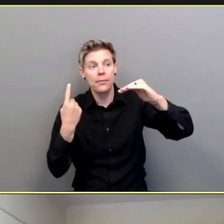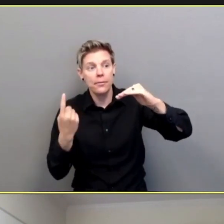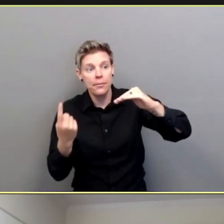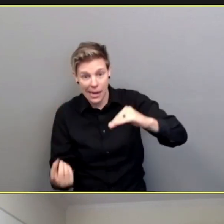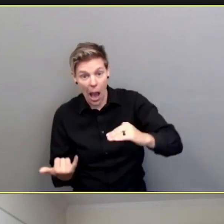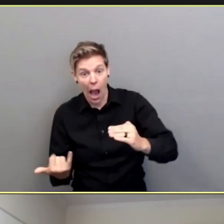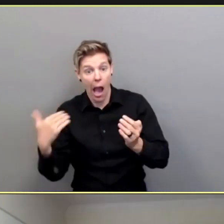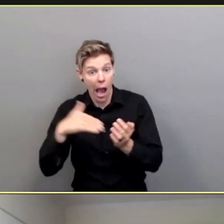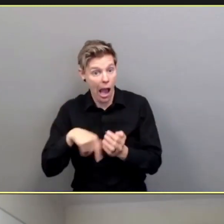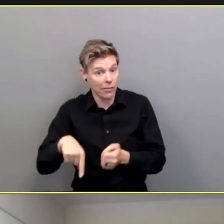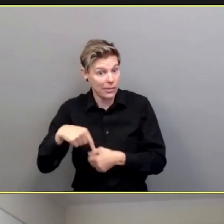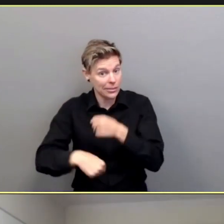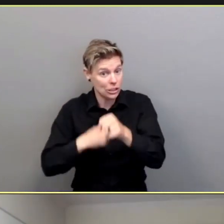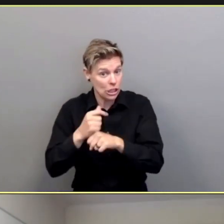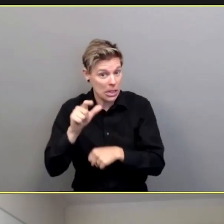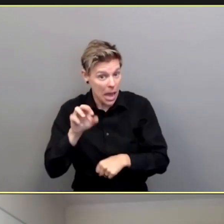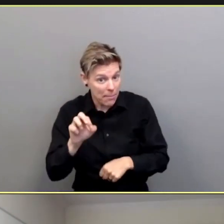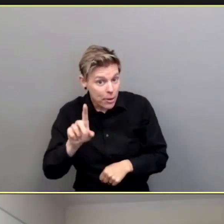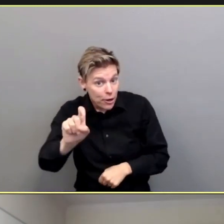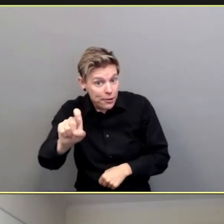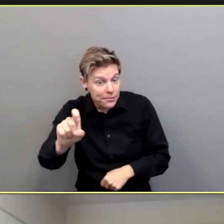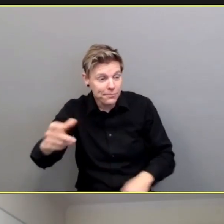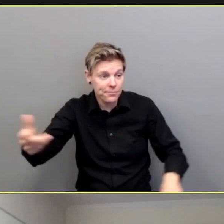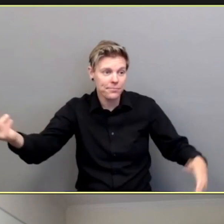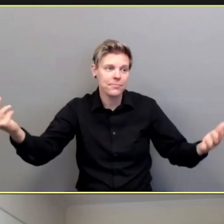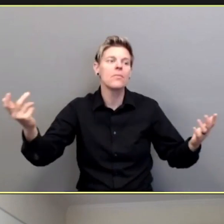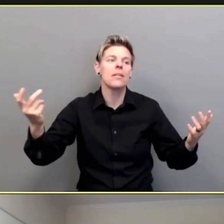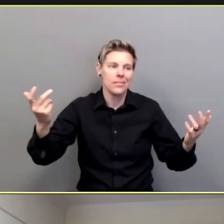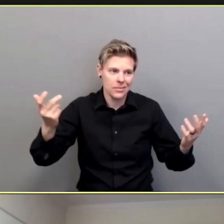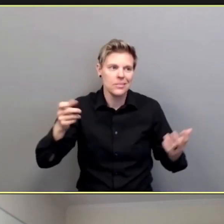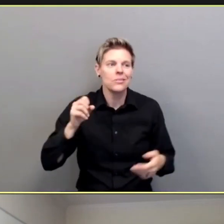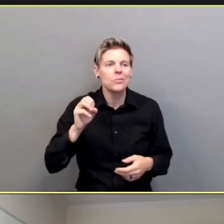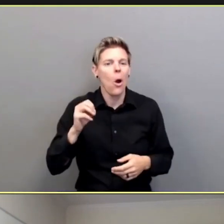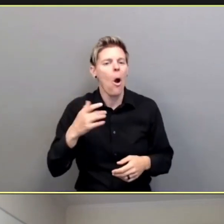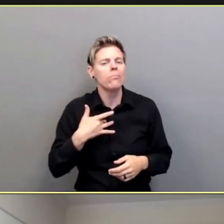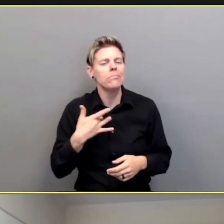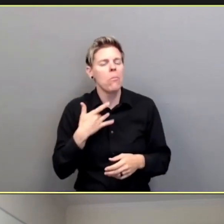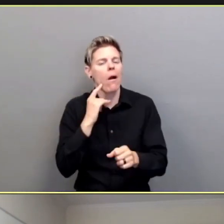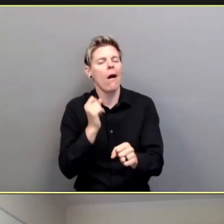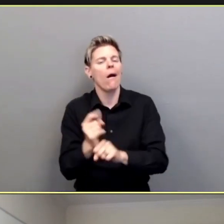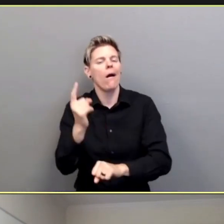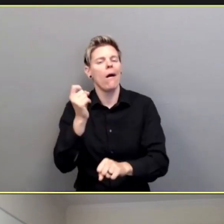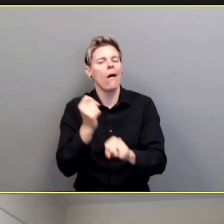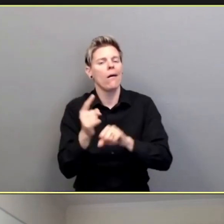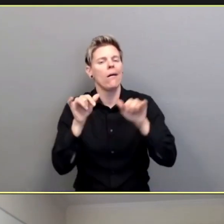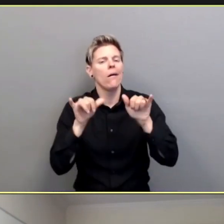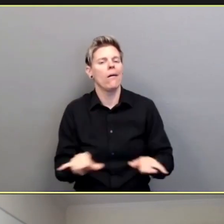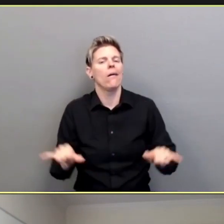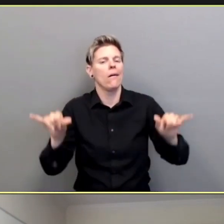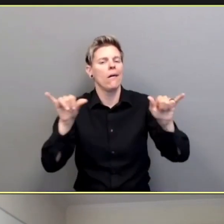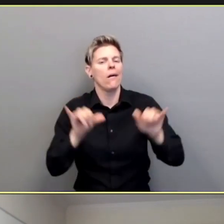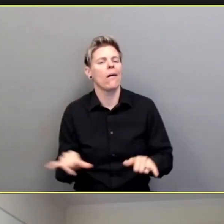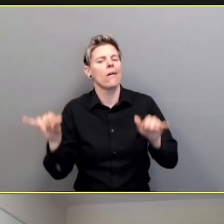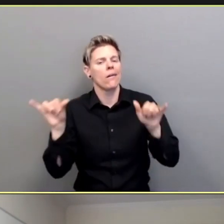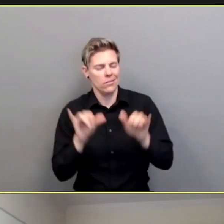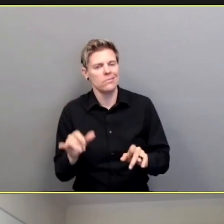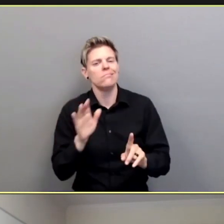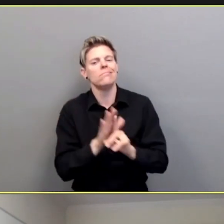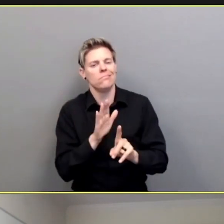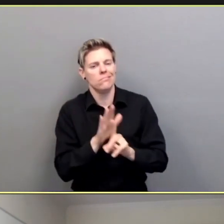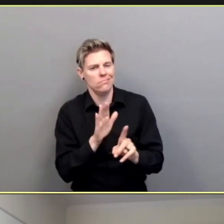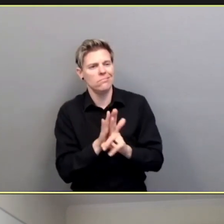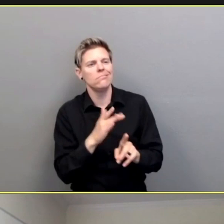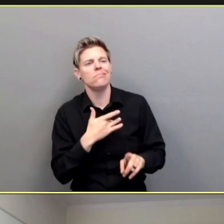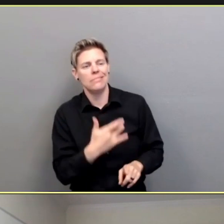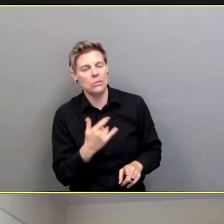will become a seasonal trend, because that would enable us all to protect ourselves much better, I believe.